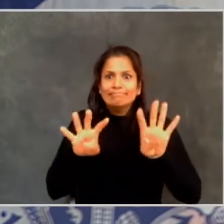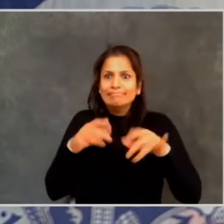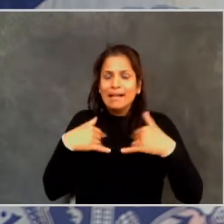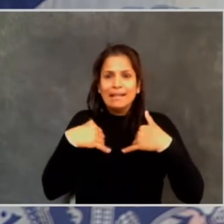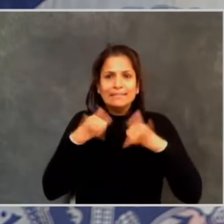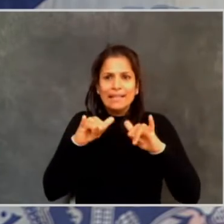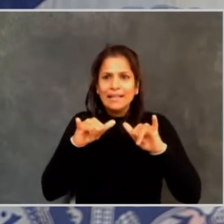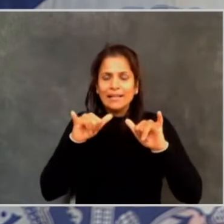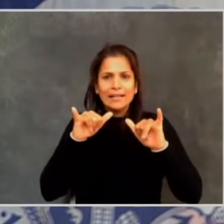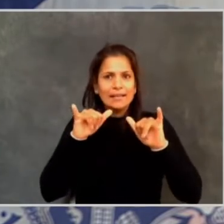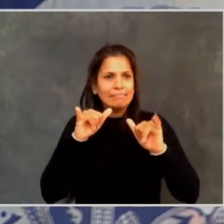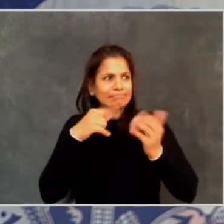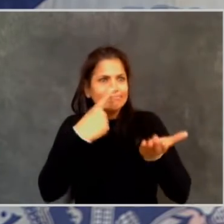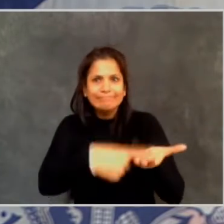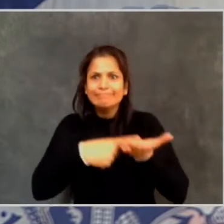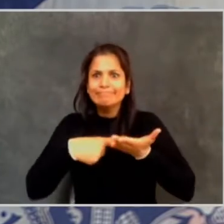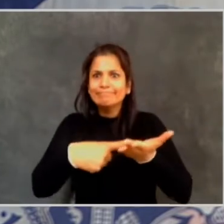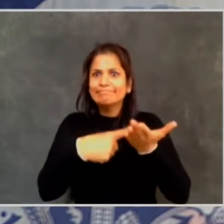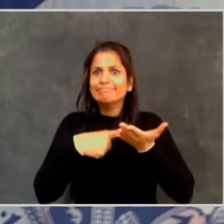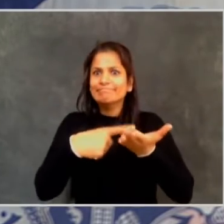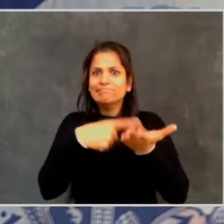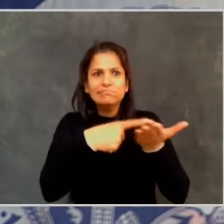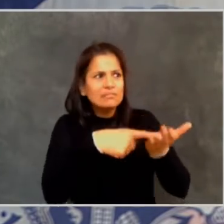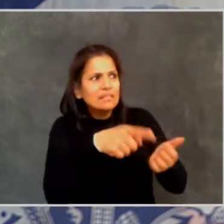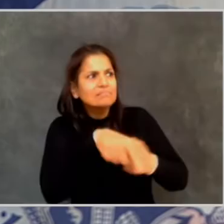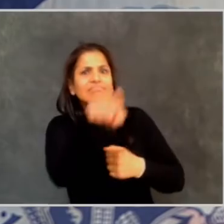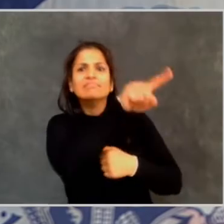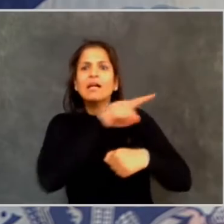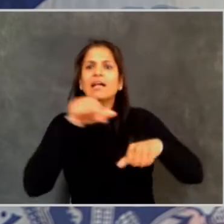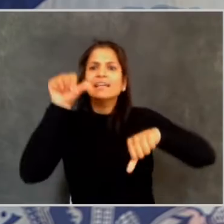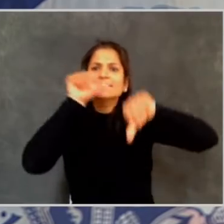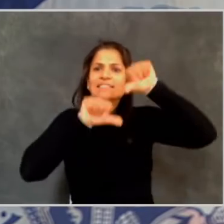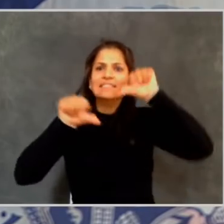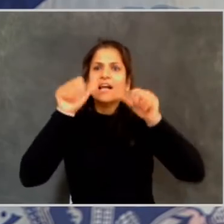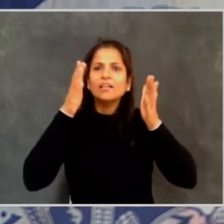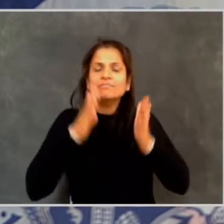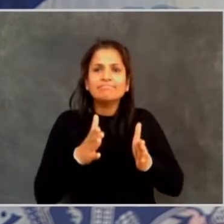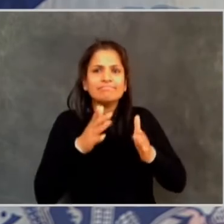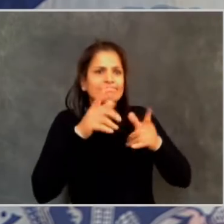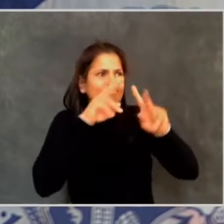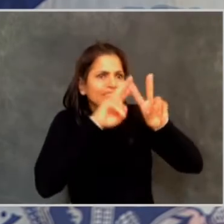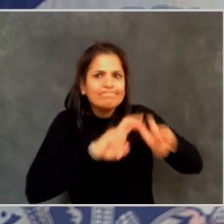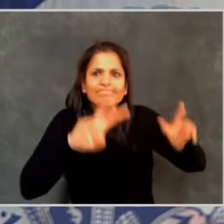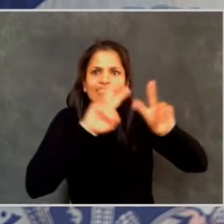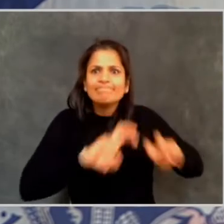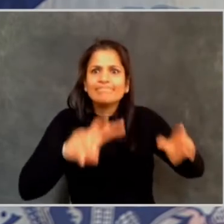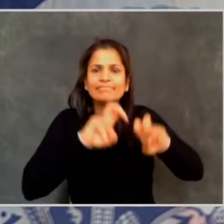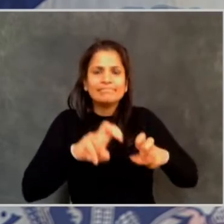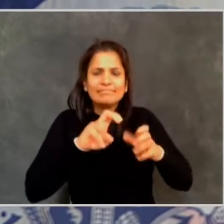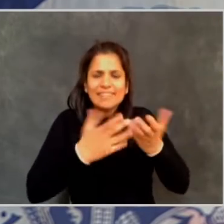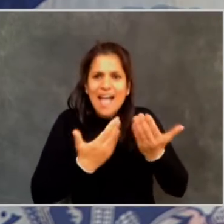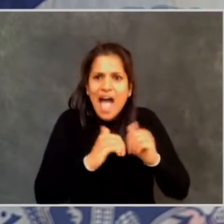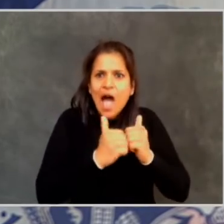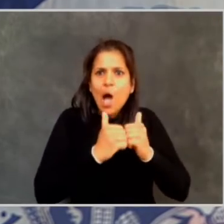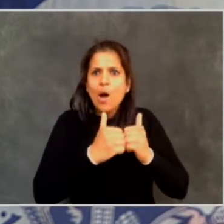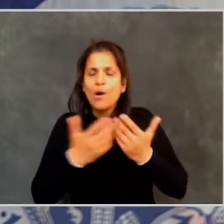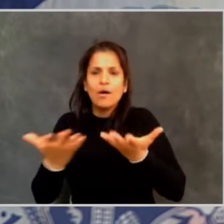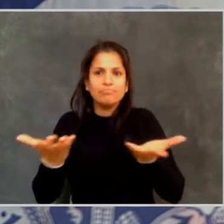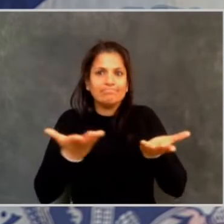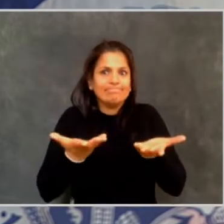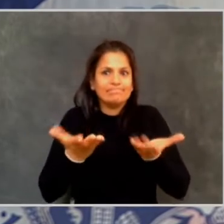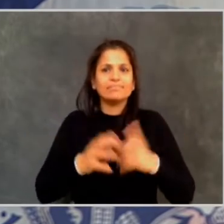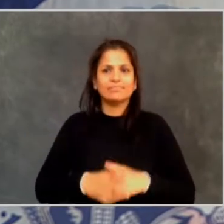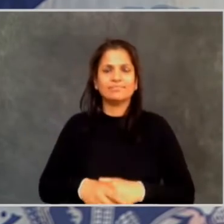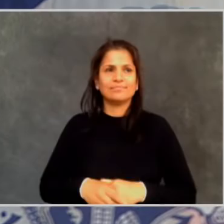sure as hell be helpful if people knew. It would give them a lot more confidence and would tell us a lot. So I'm hoping that's something that could be a